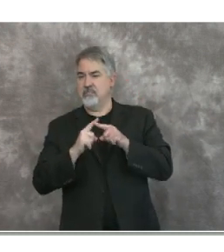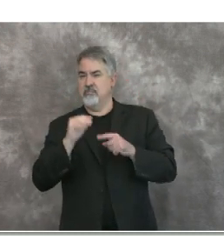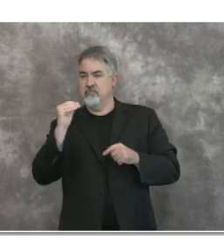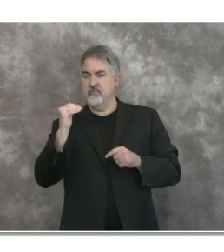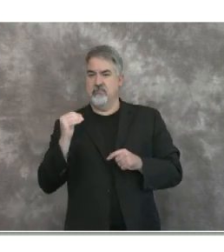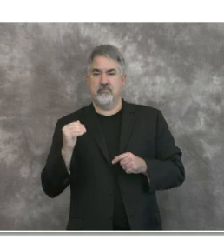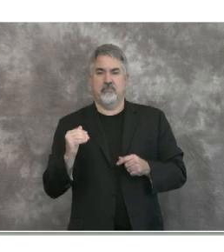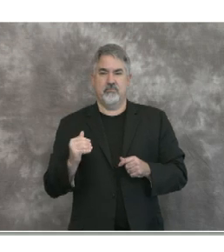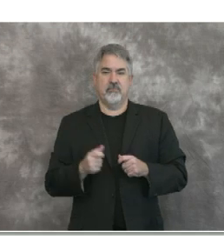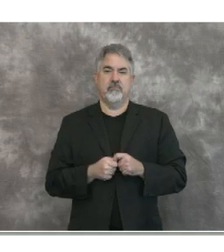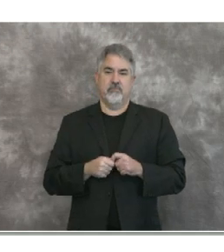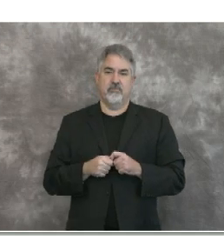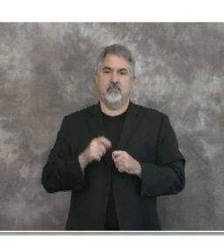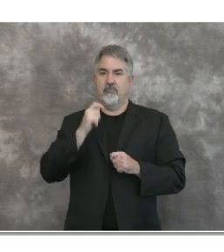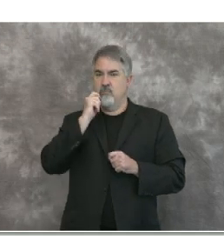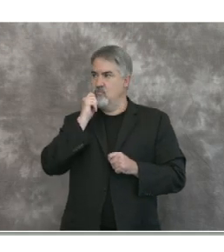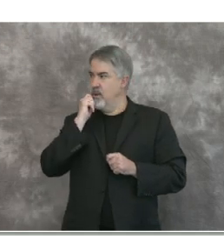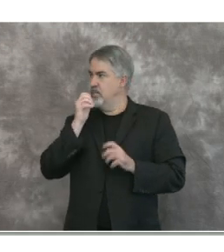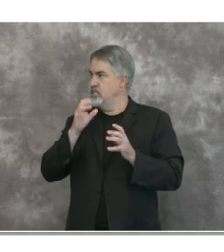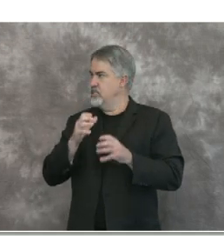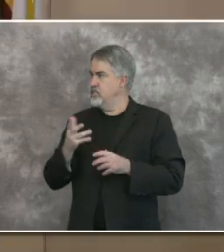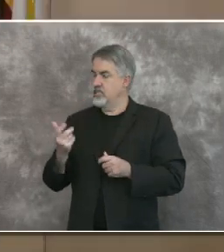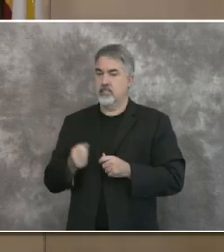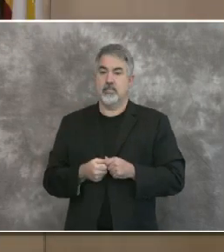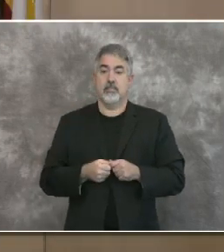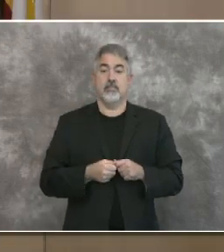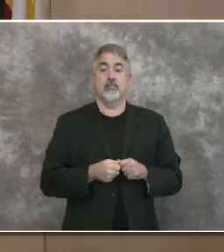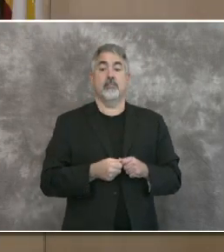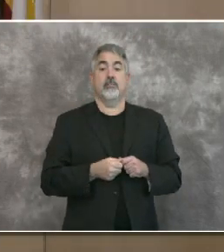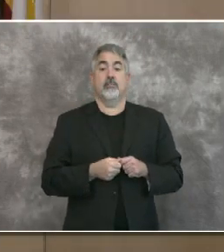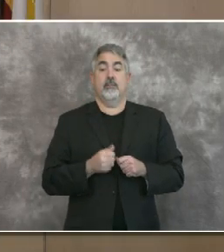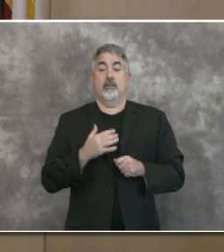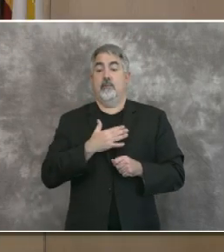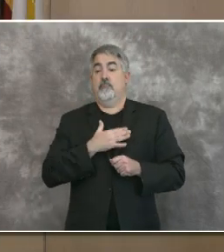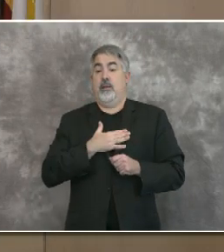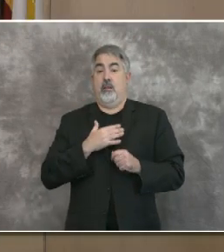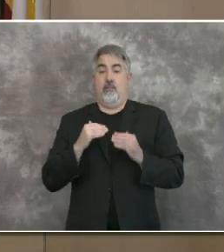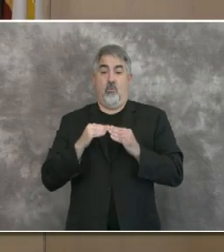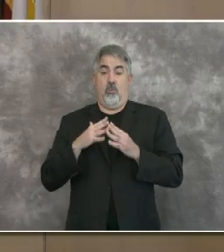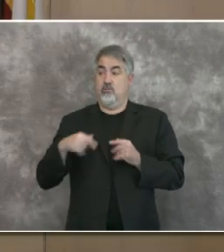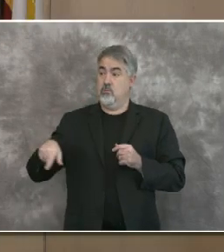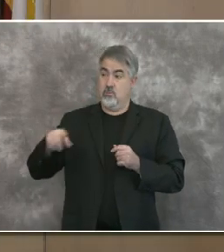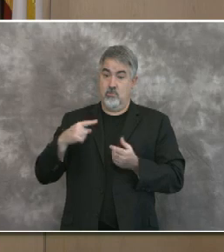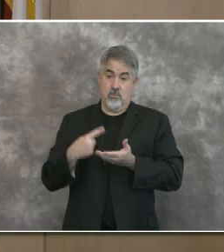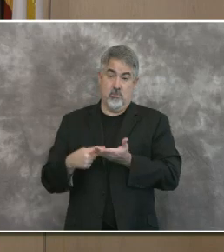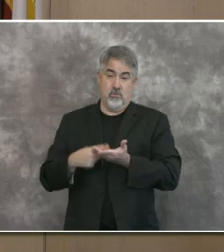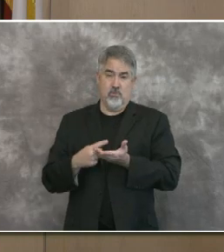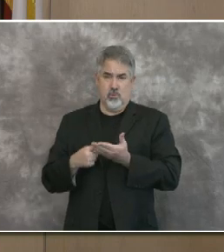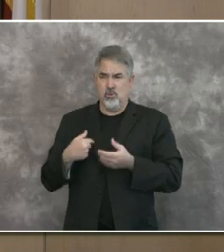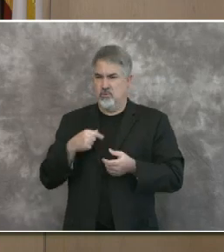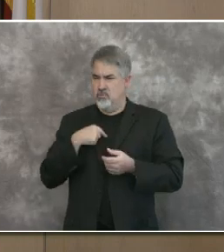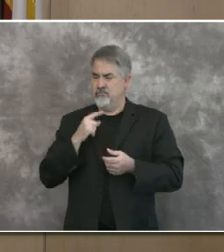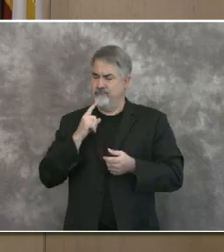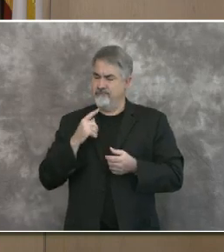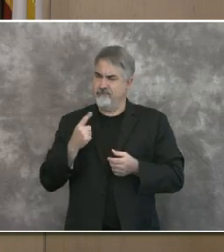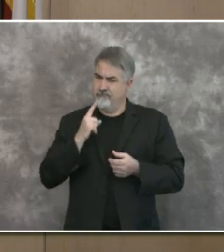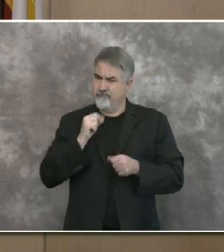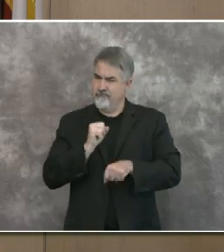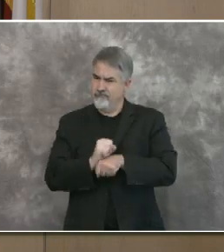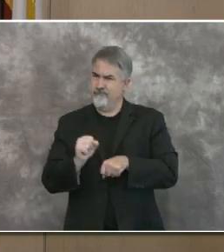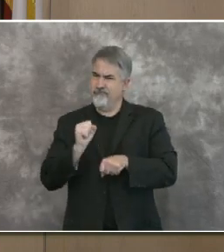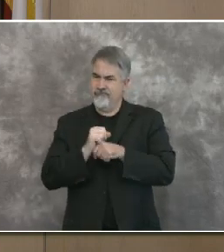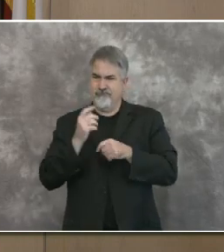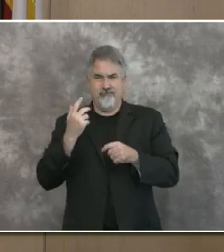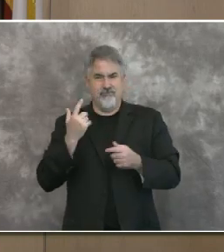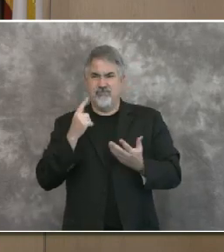races. My colleagues and I here at the county, we really send out our sincerest